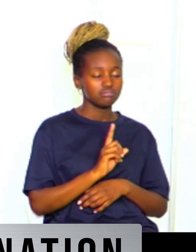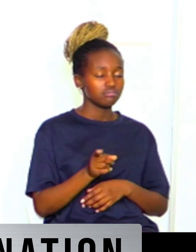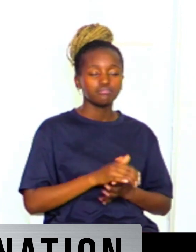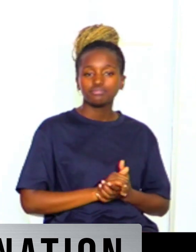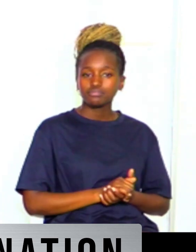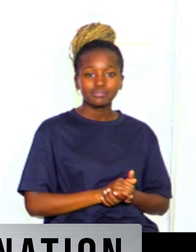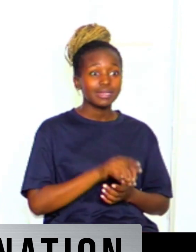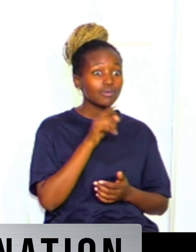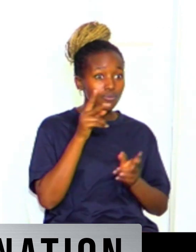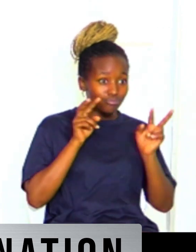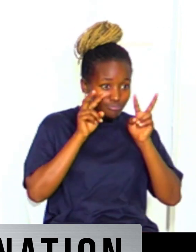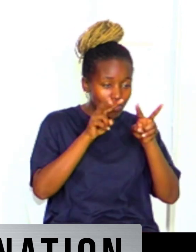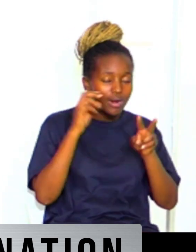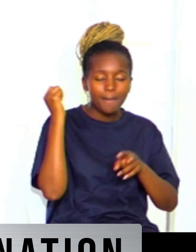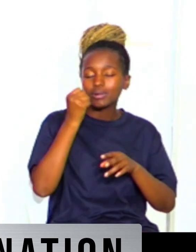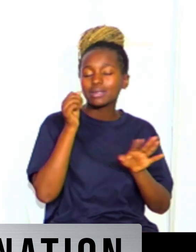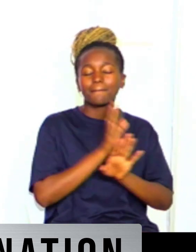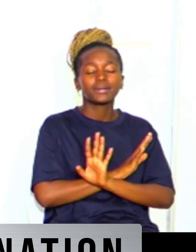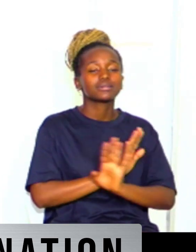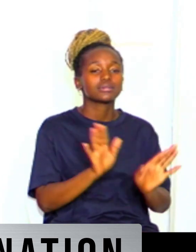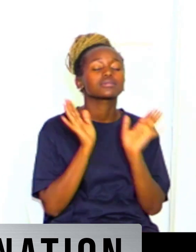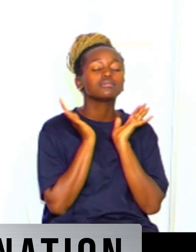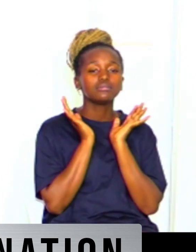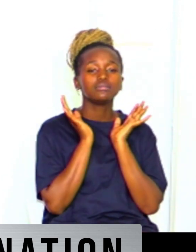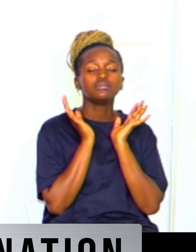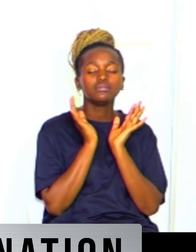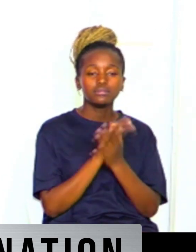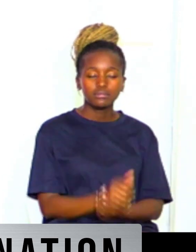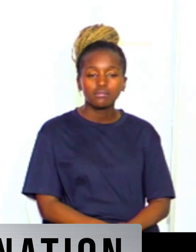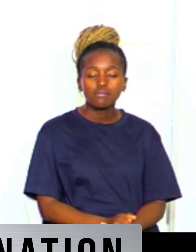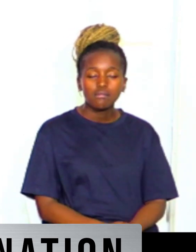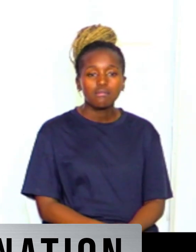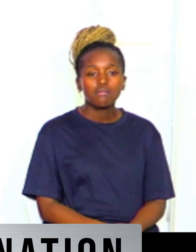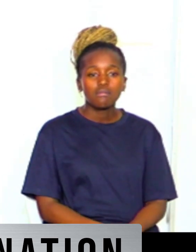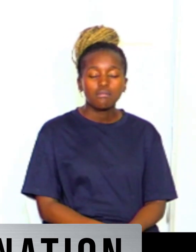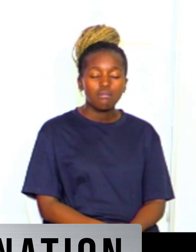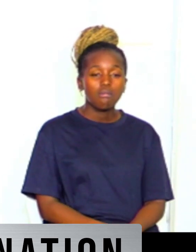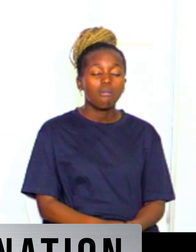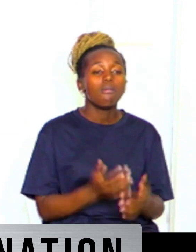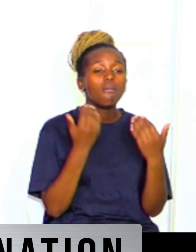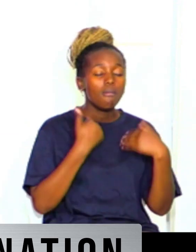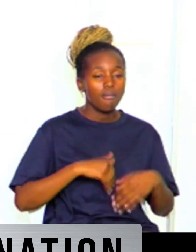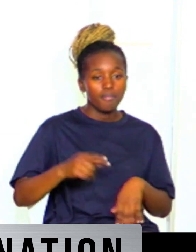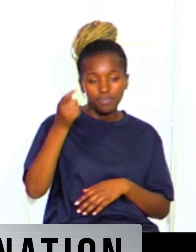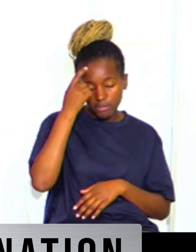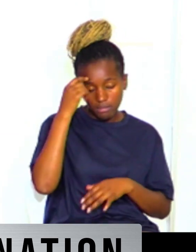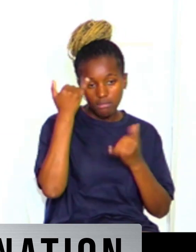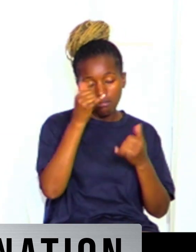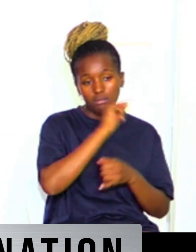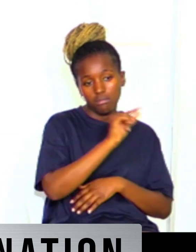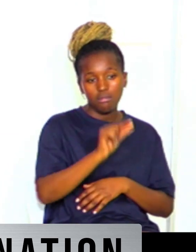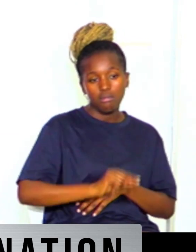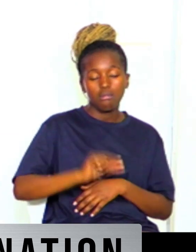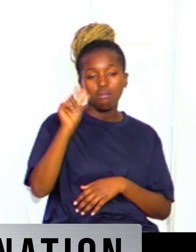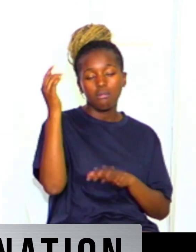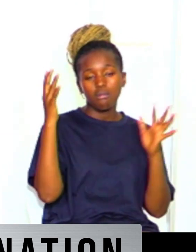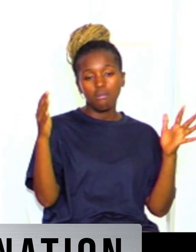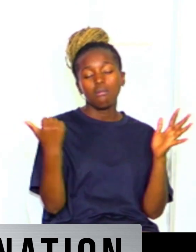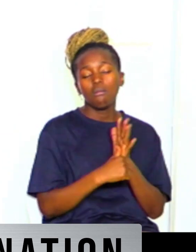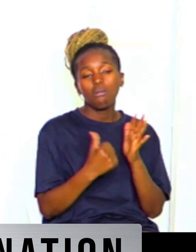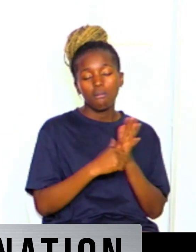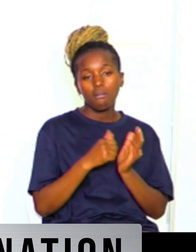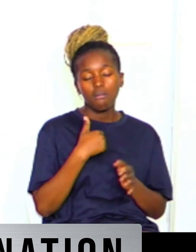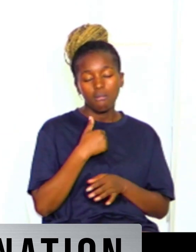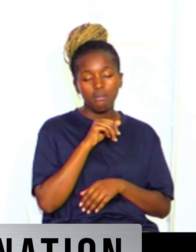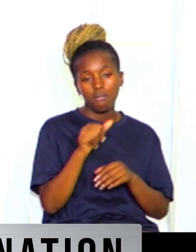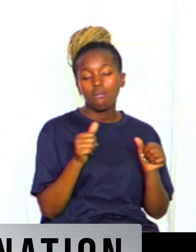usiweke kwa roho, weka kwa lungs. Yeah, yes, that is true. Okay. But saa hii Gen Z wanaichukulia sana kwa roho. Okay. Usiiweke